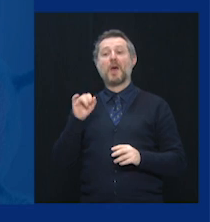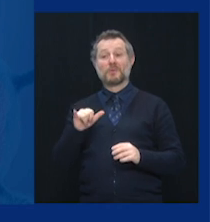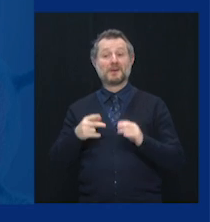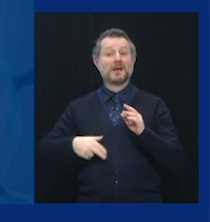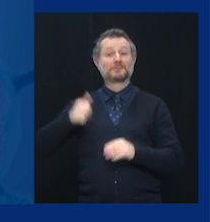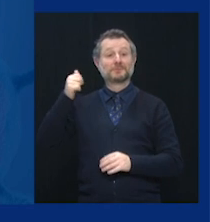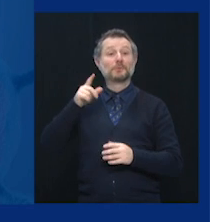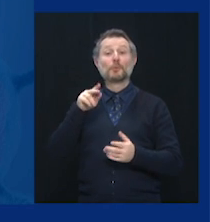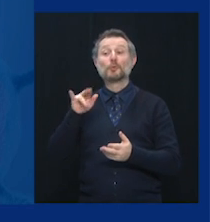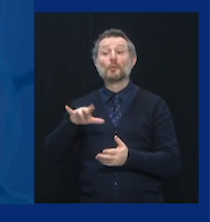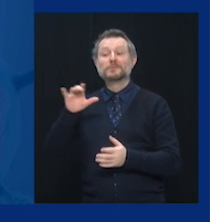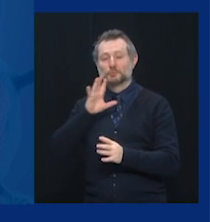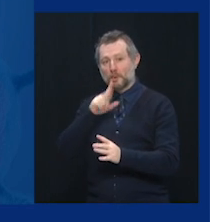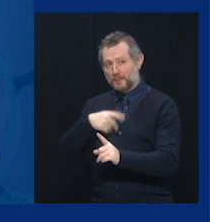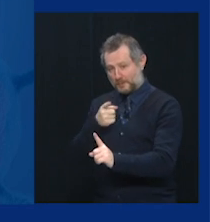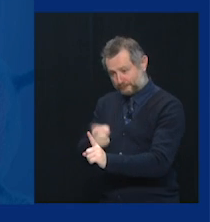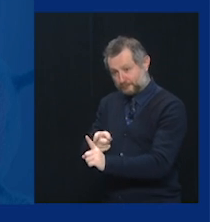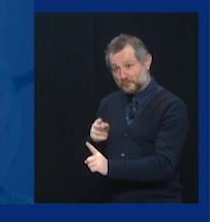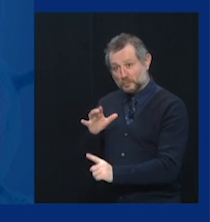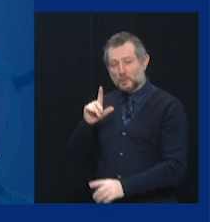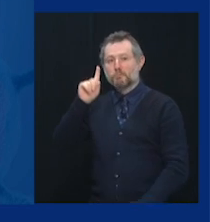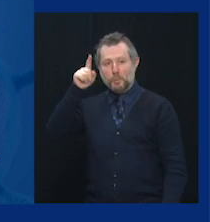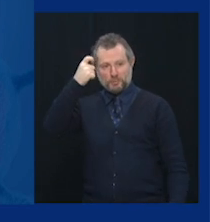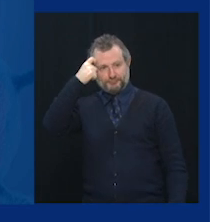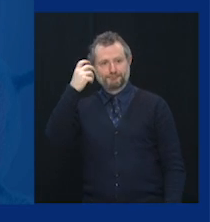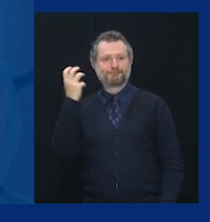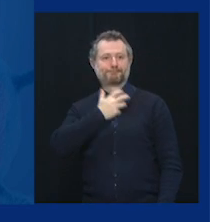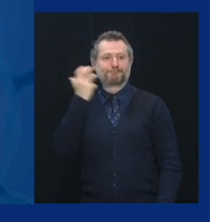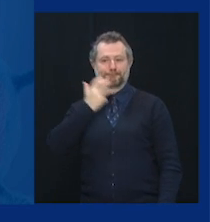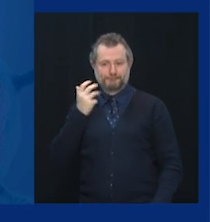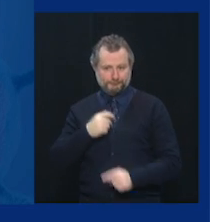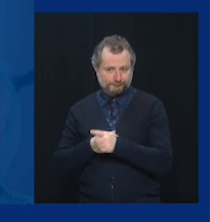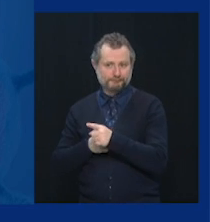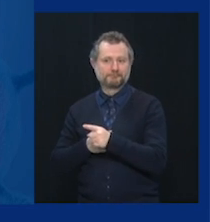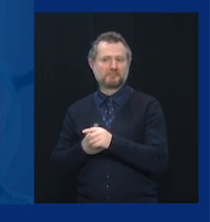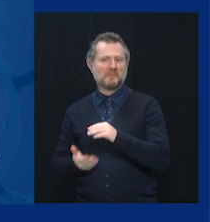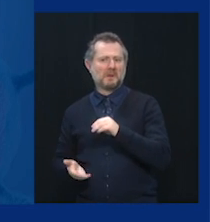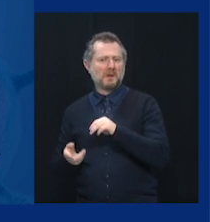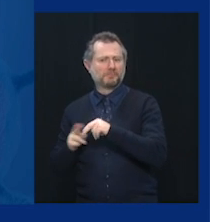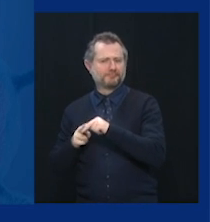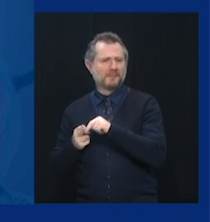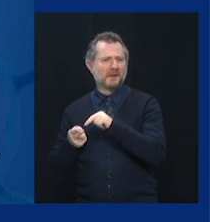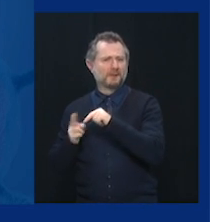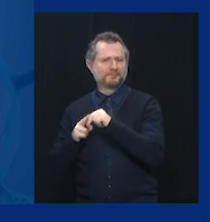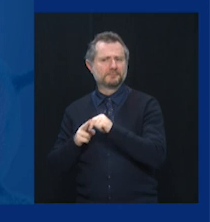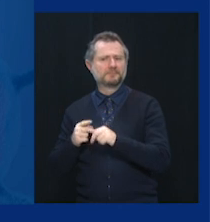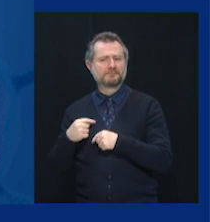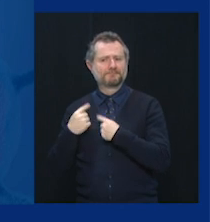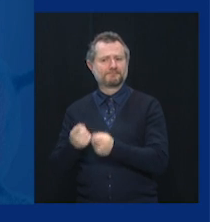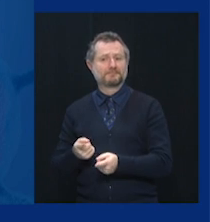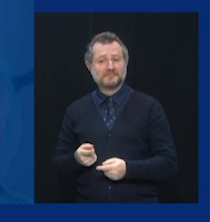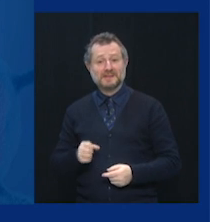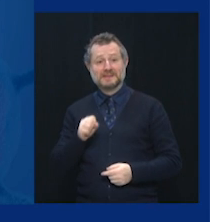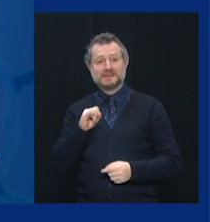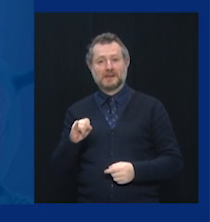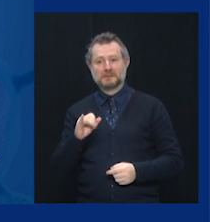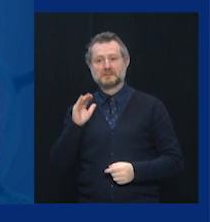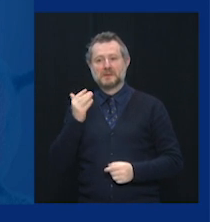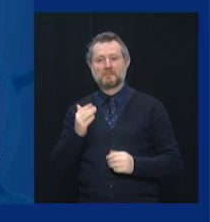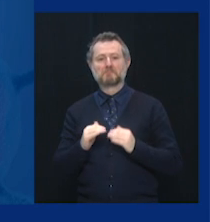Bronx, which has been growing for a while. Staten Island seems to have